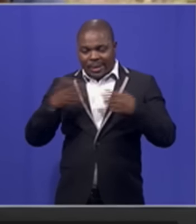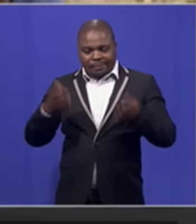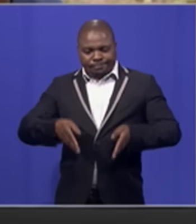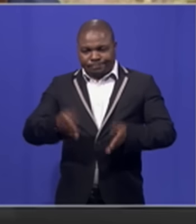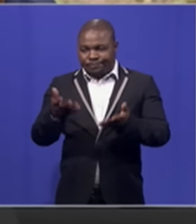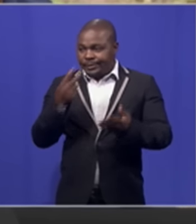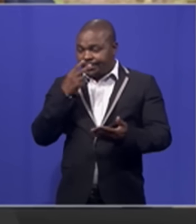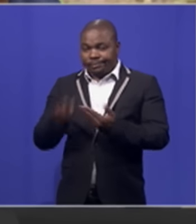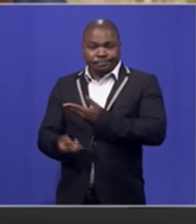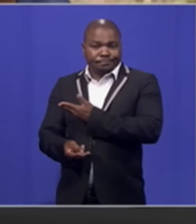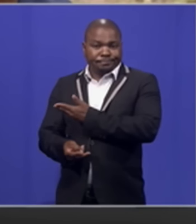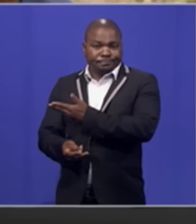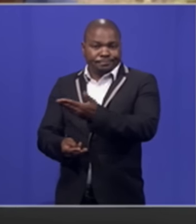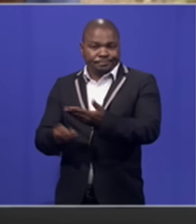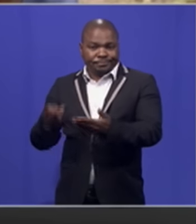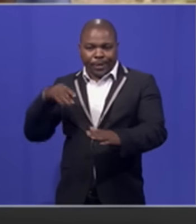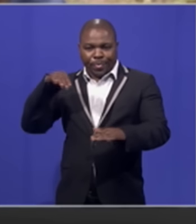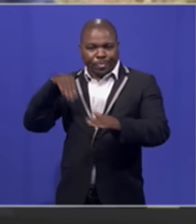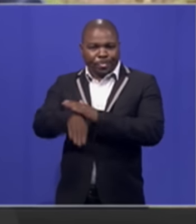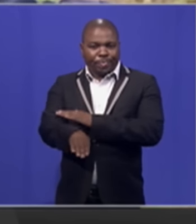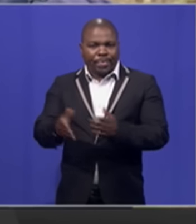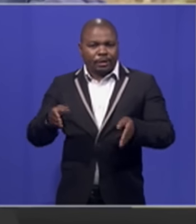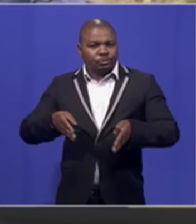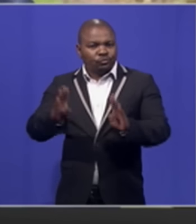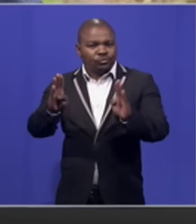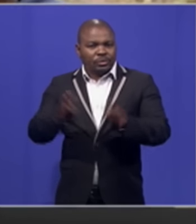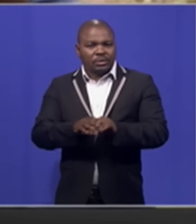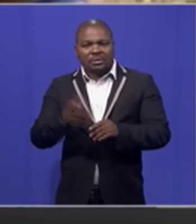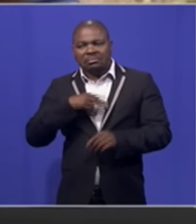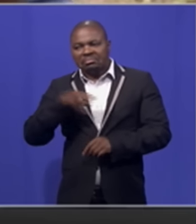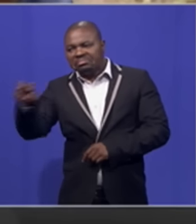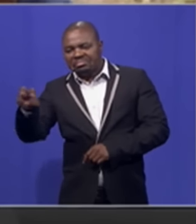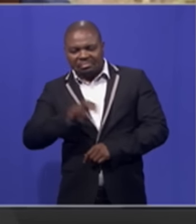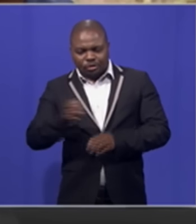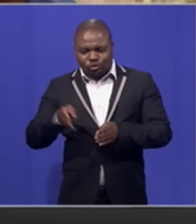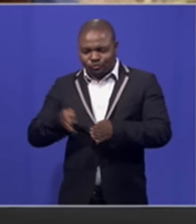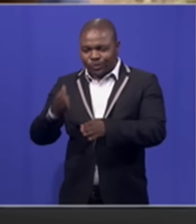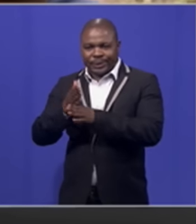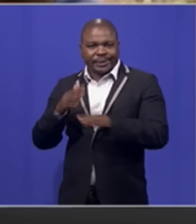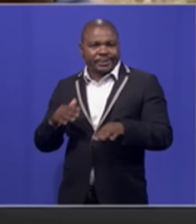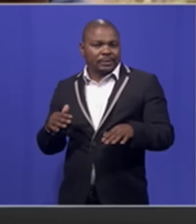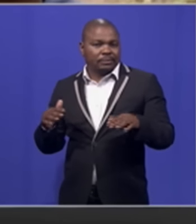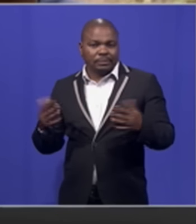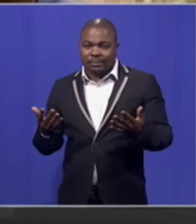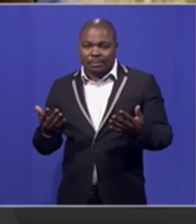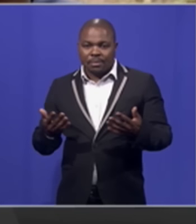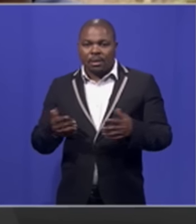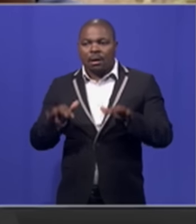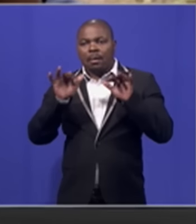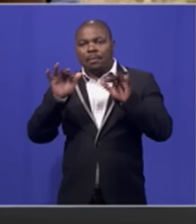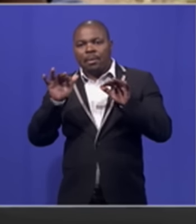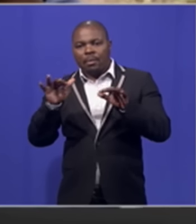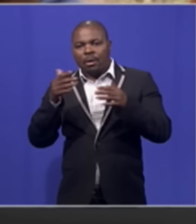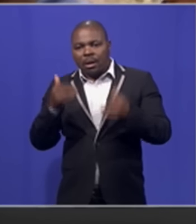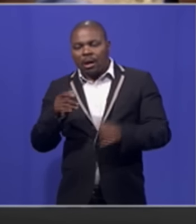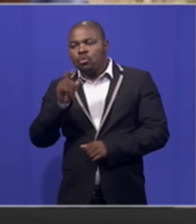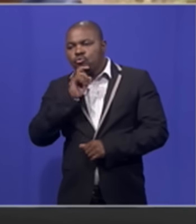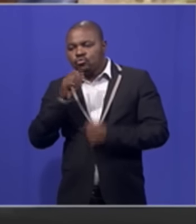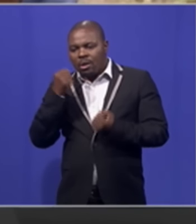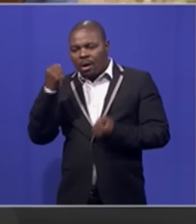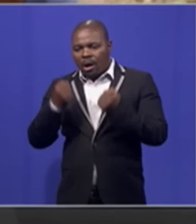e le bona le ka mo morago ke magobi fela tsela ya o ya gua le o ya gua a e sa bereka batho ba ile rono ba tsena ka mo ba šomisa dikoloi